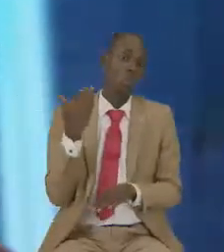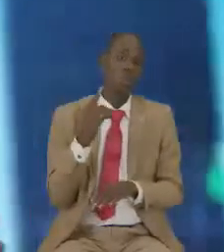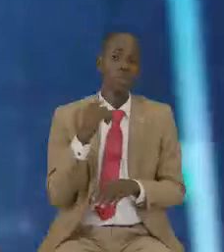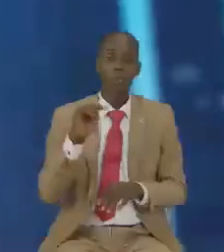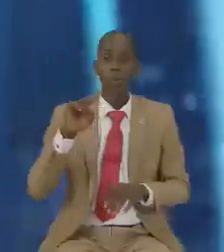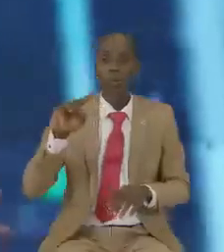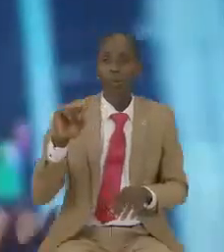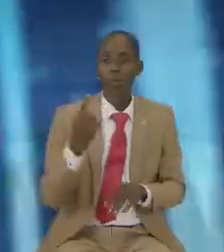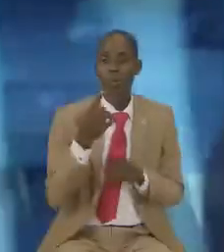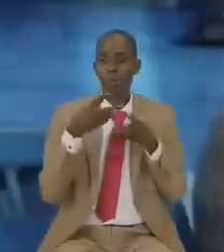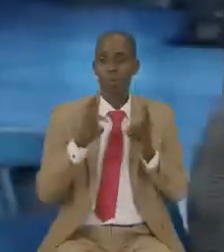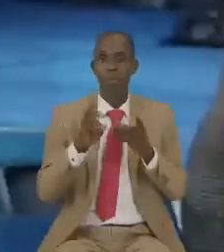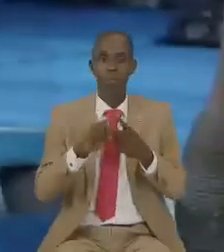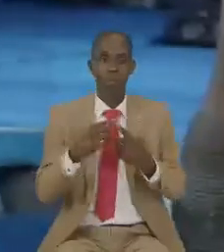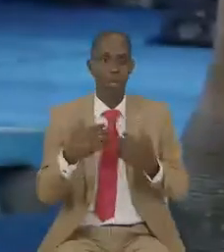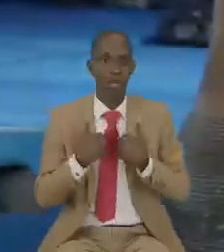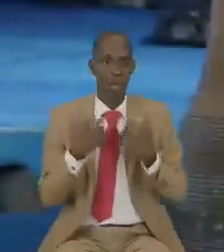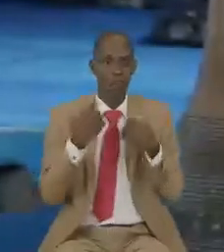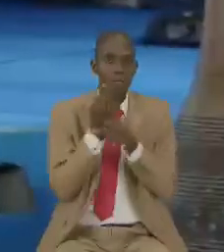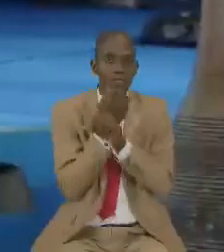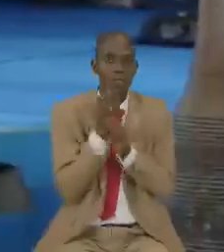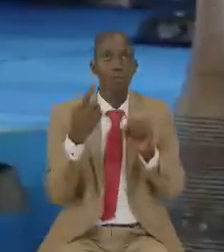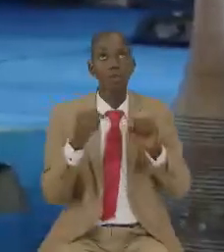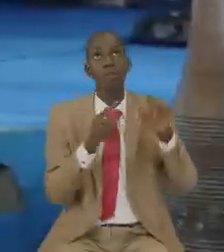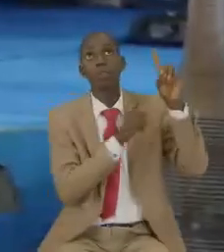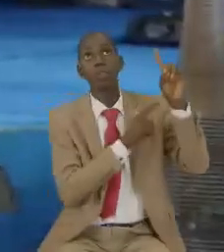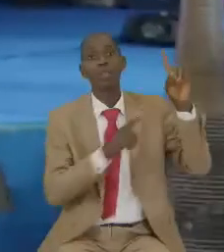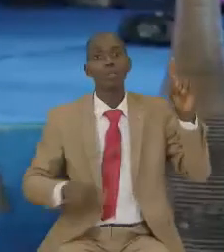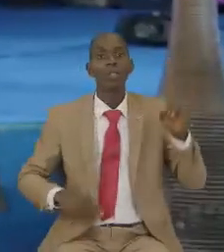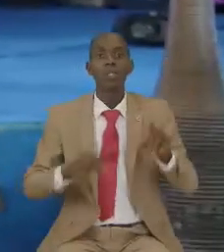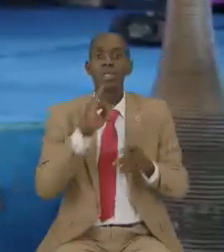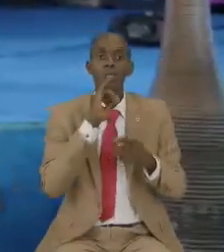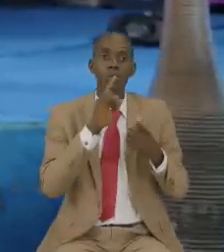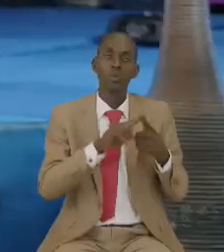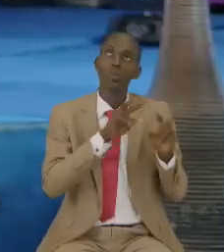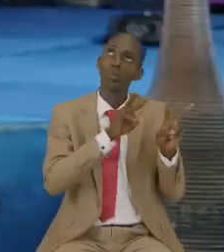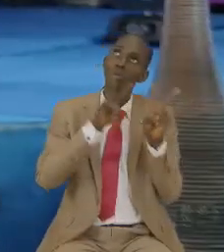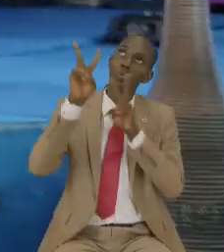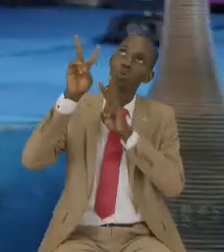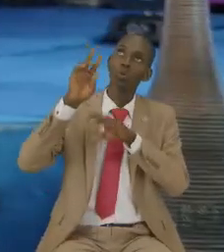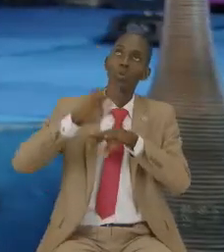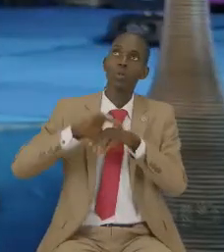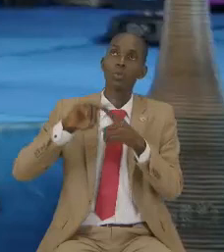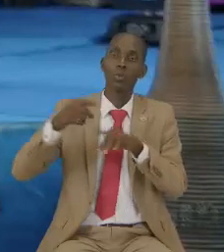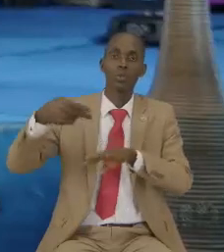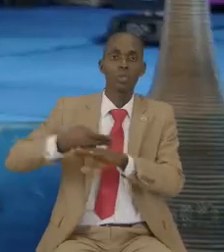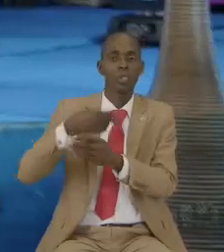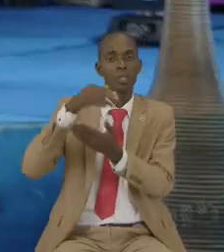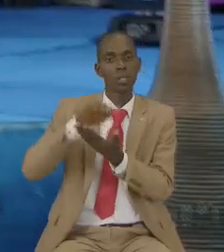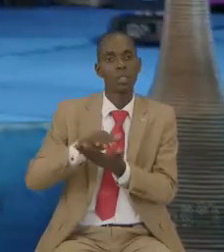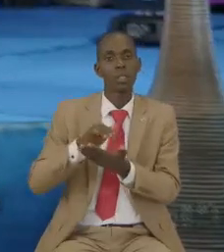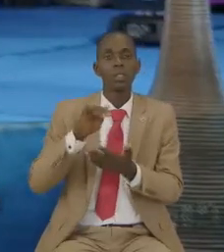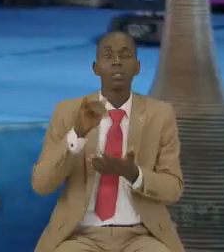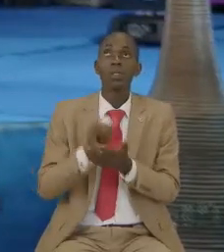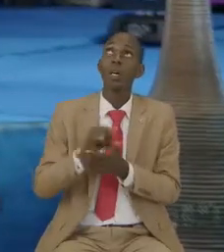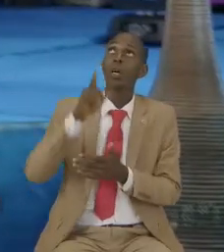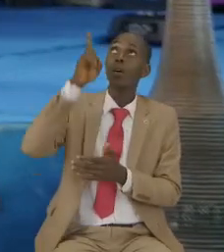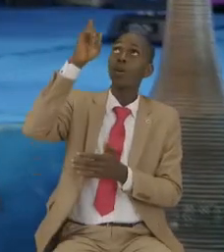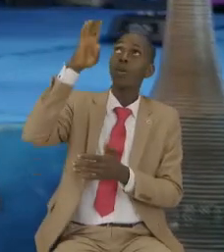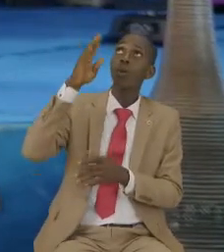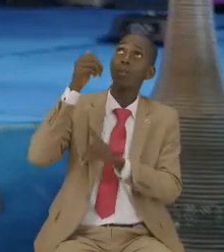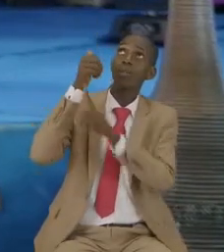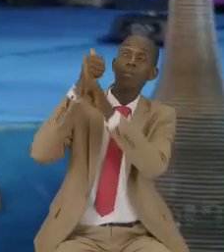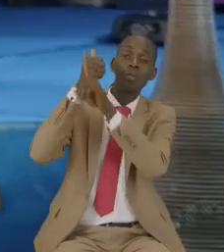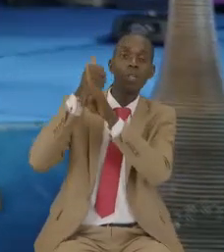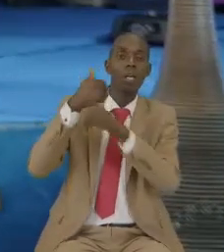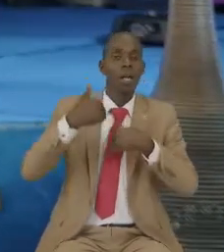have the salvation of the Lord is look to the Lamb. that God himself has given.